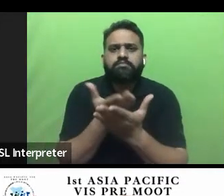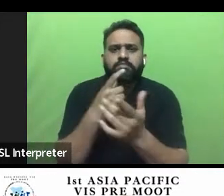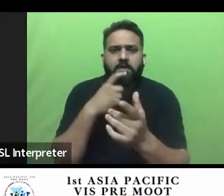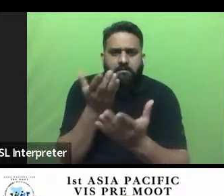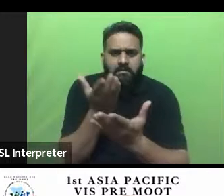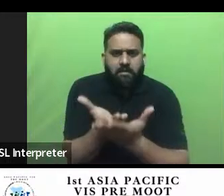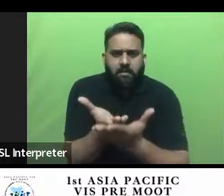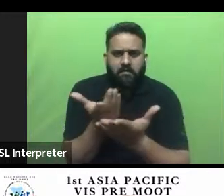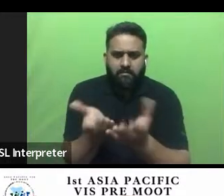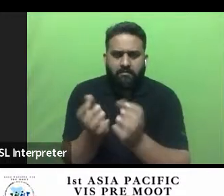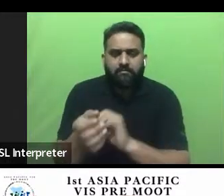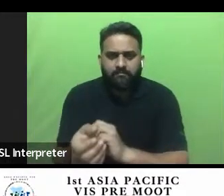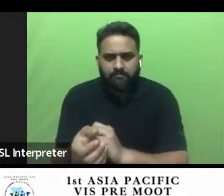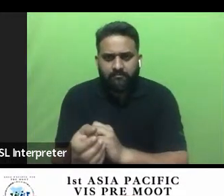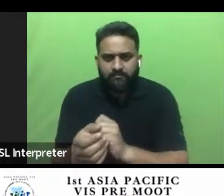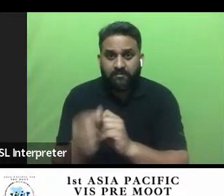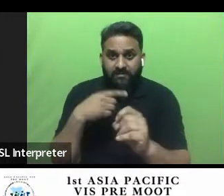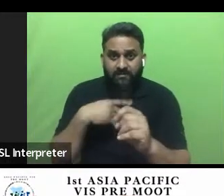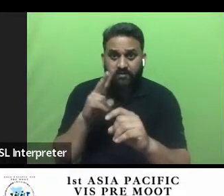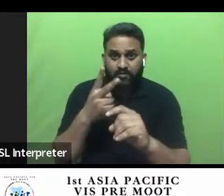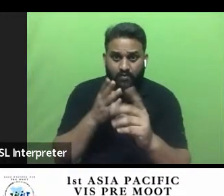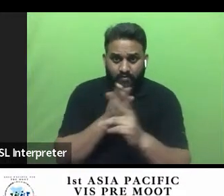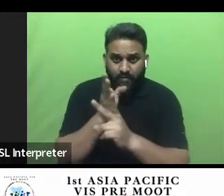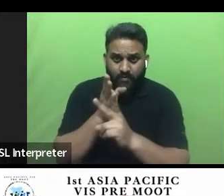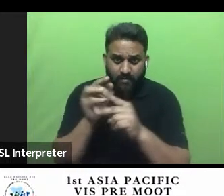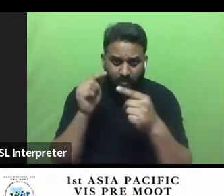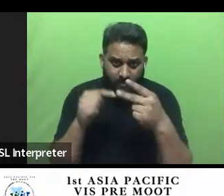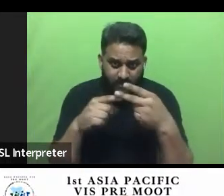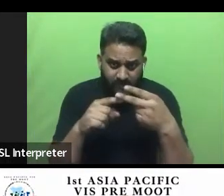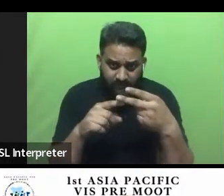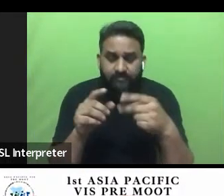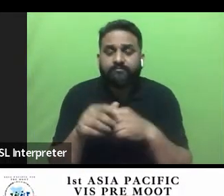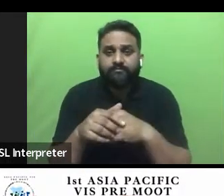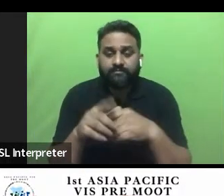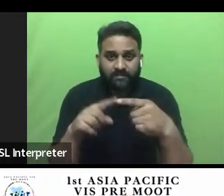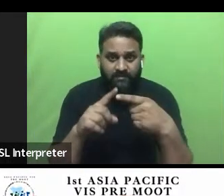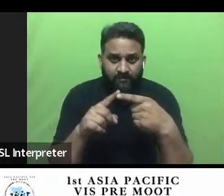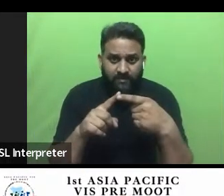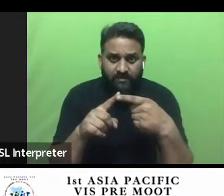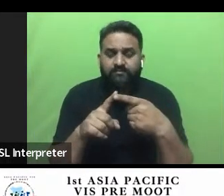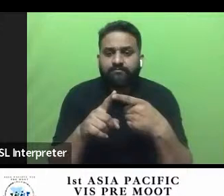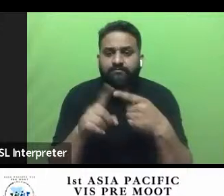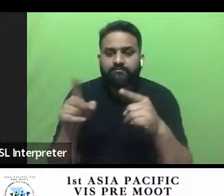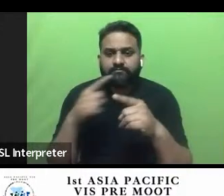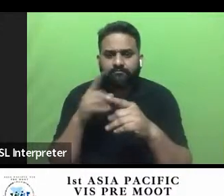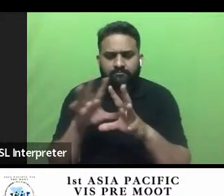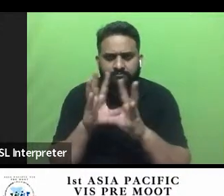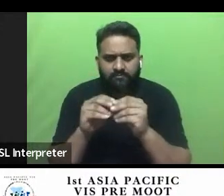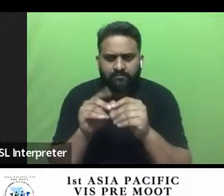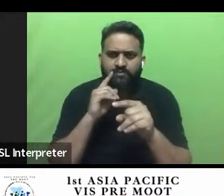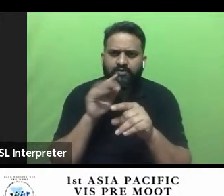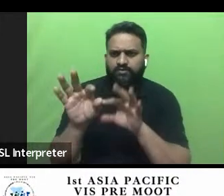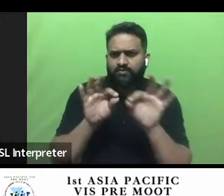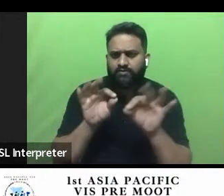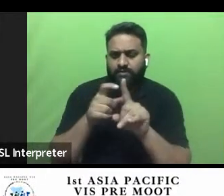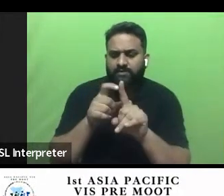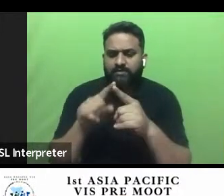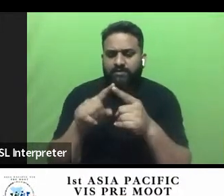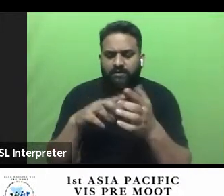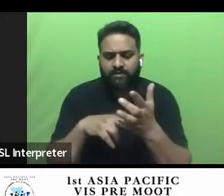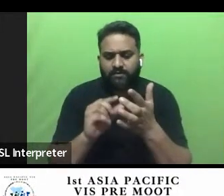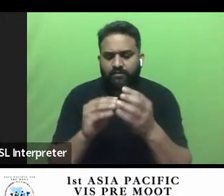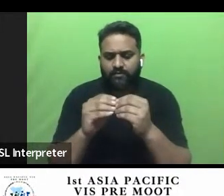have two submissions to make on this point. First, the parties made an implied choice of Danubian law to govern